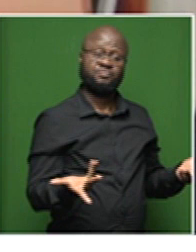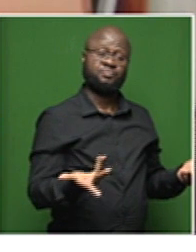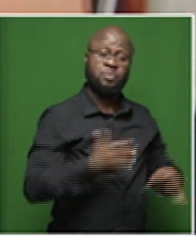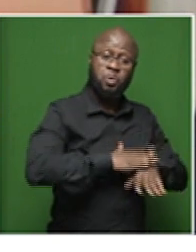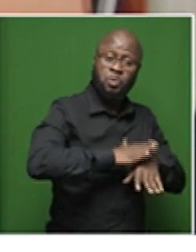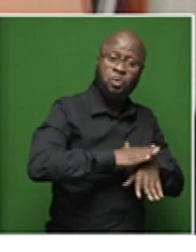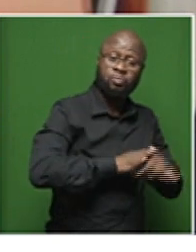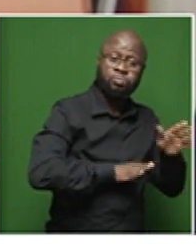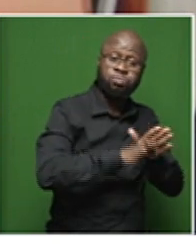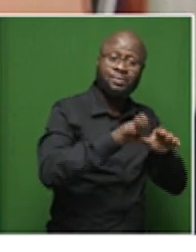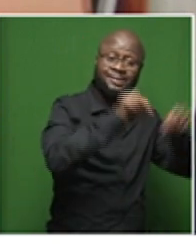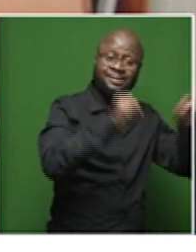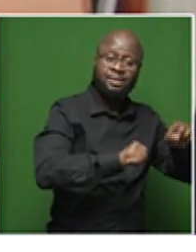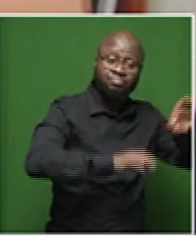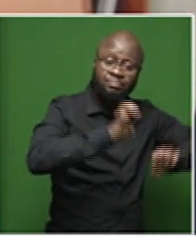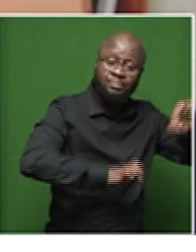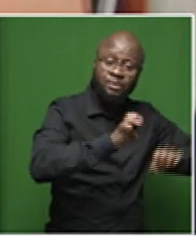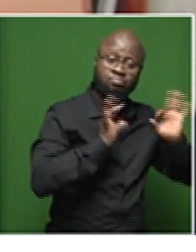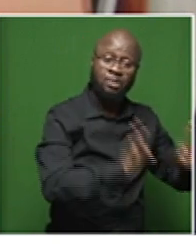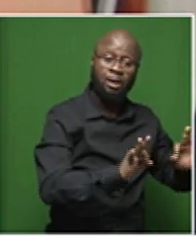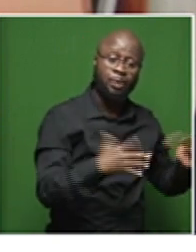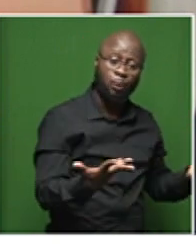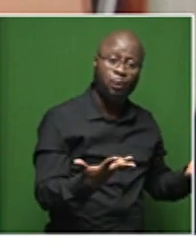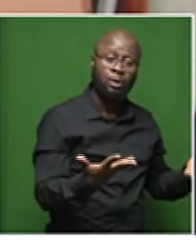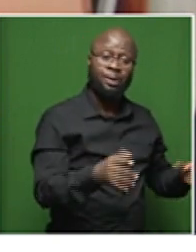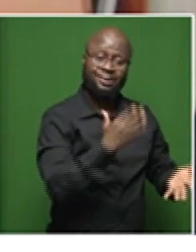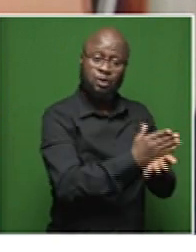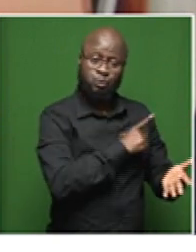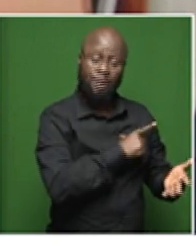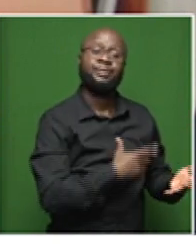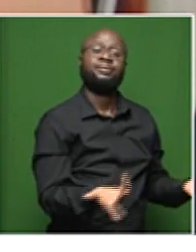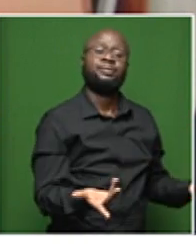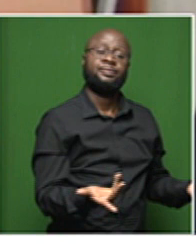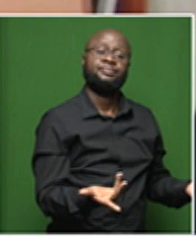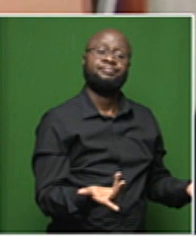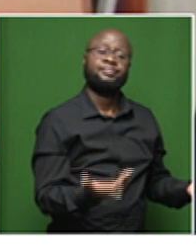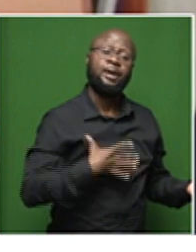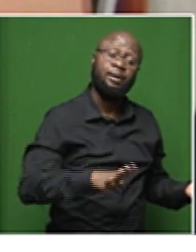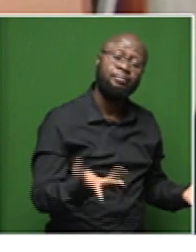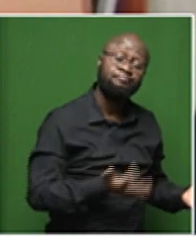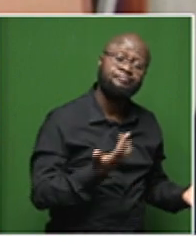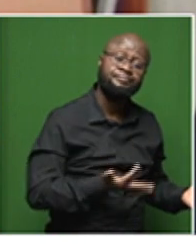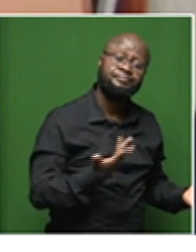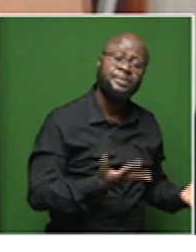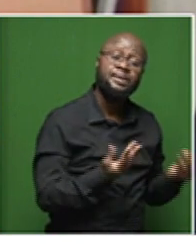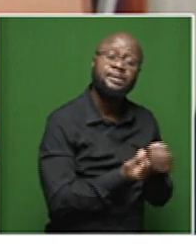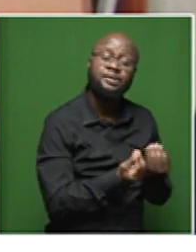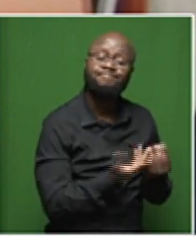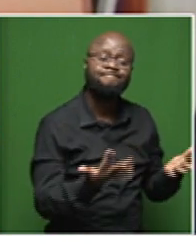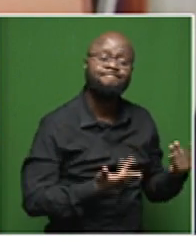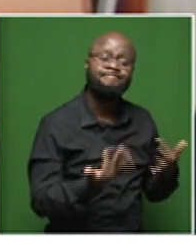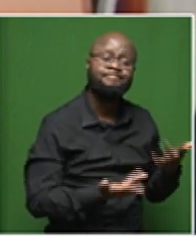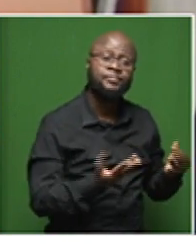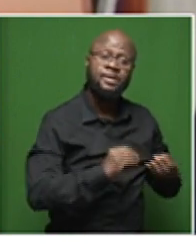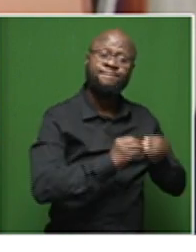regulate the blood pressure very well, then that's why you're likely to get it. And then there is these other causes that are much more modifiable, what's called